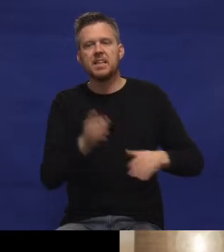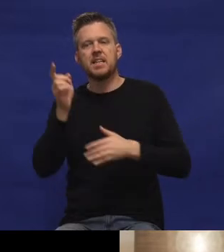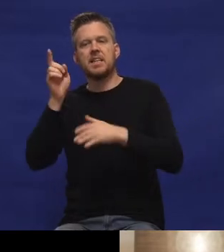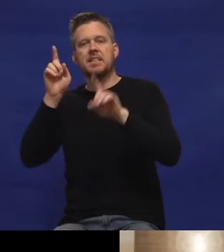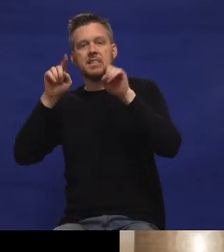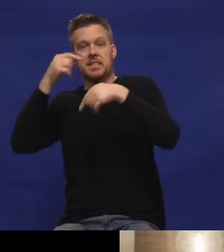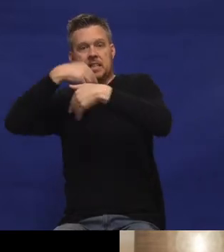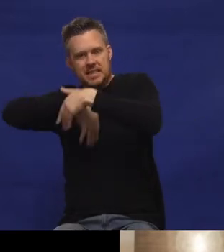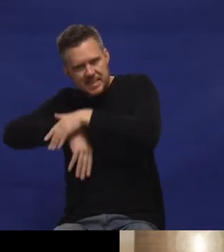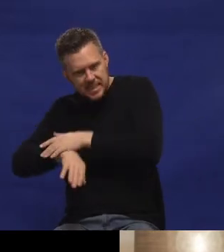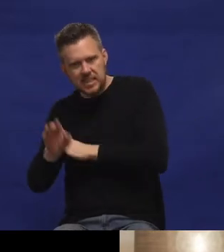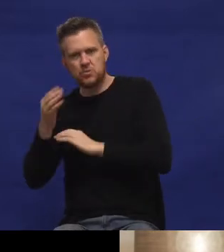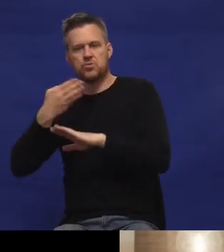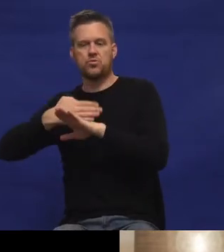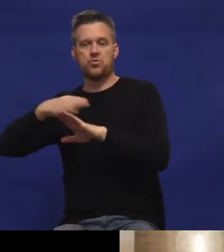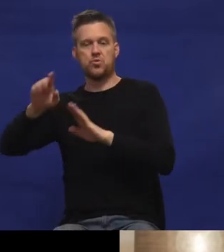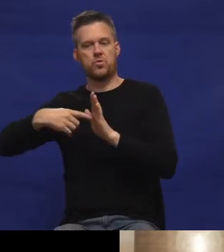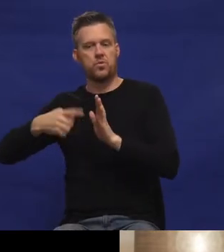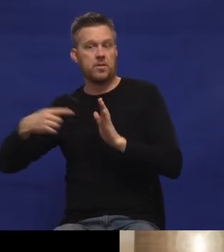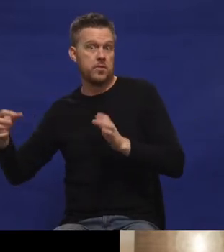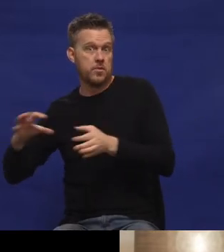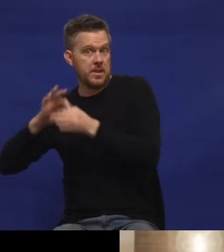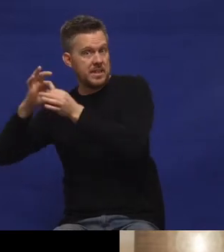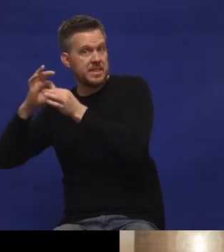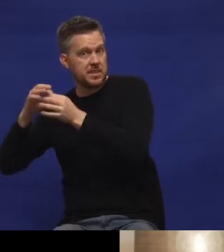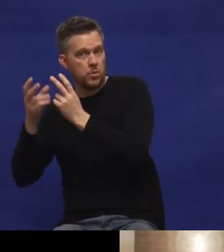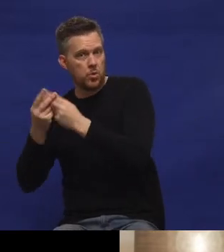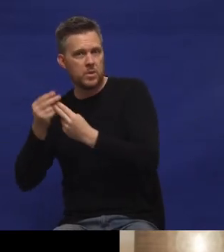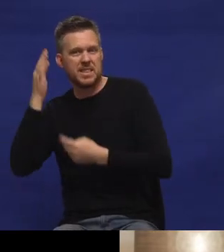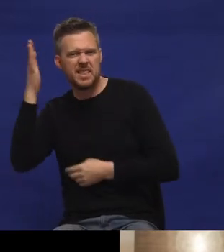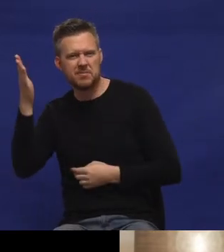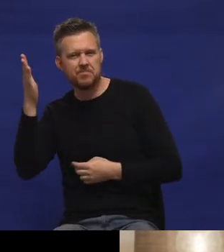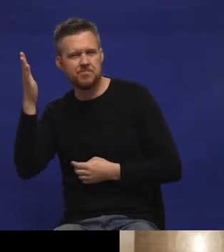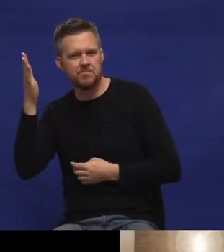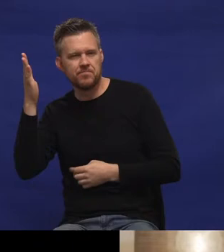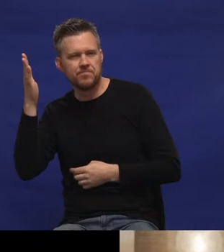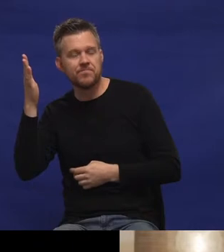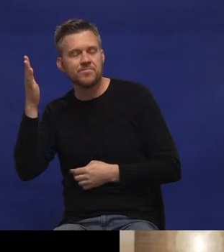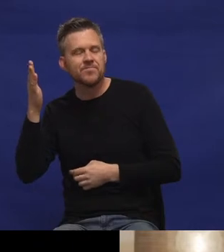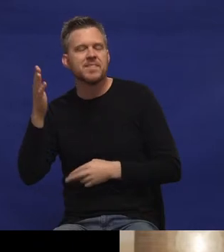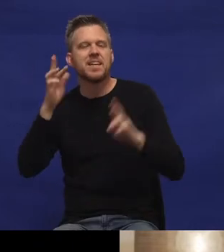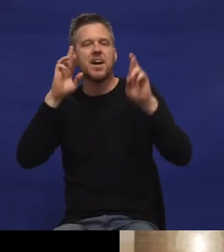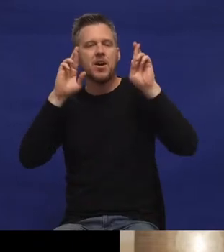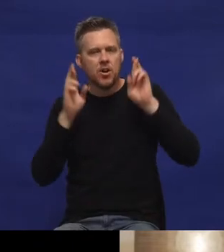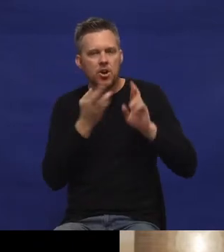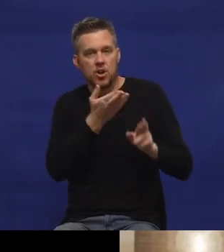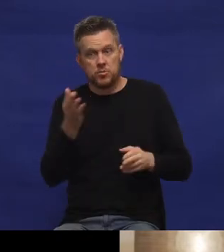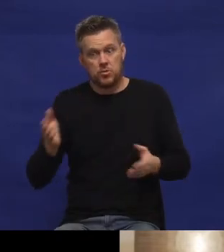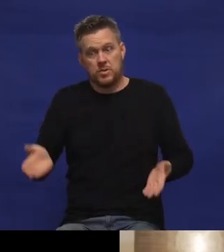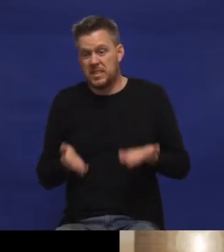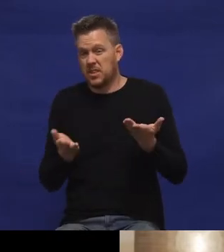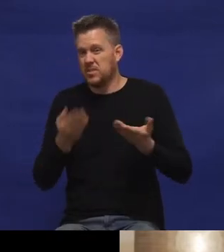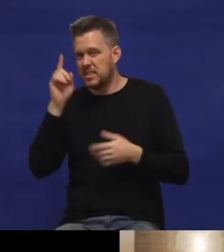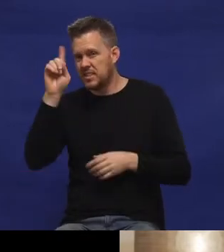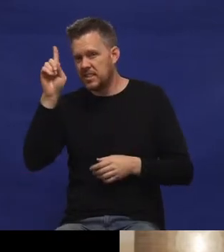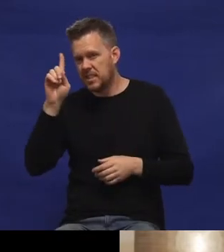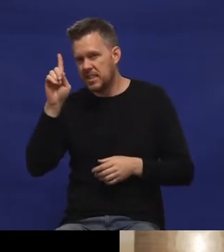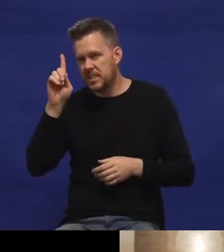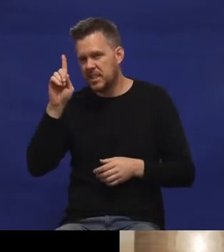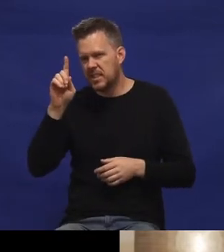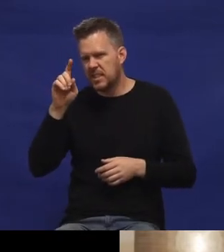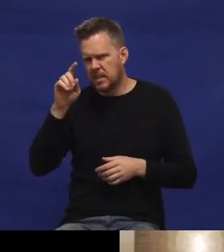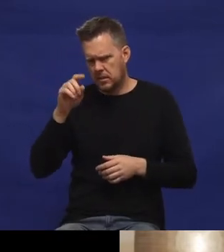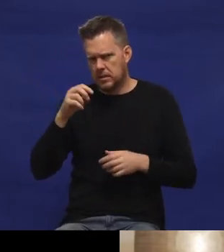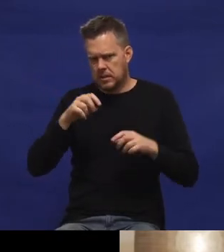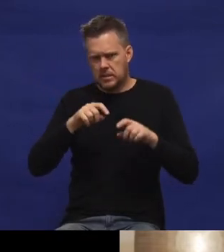new eternal relationship with whom. I hope that you've been encouraged today. I know, a little bit outside